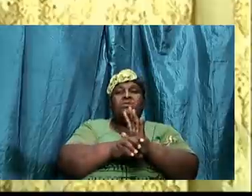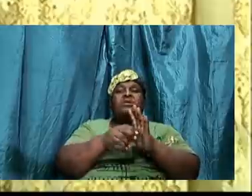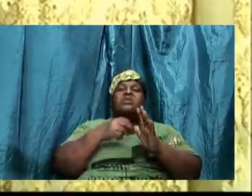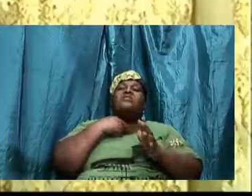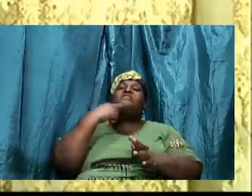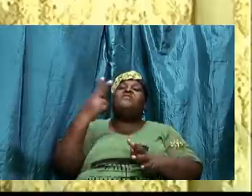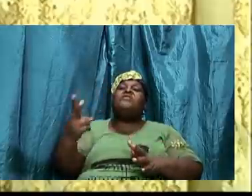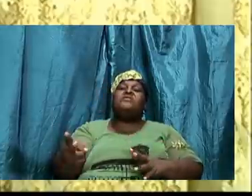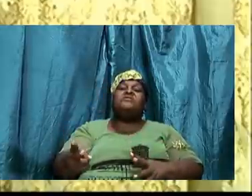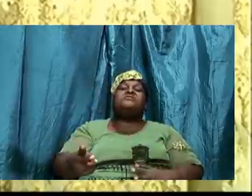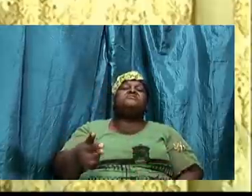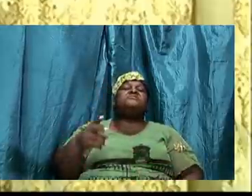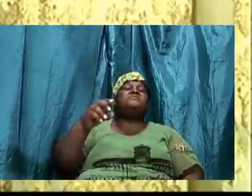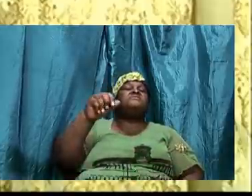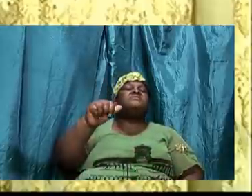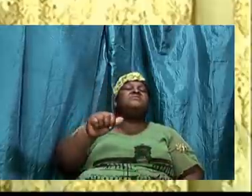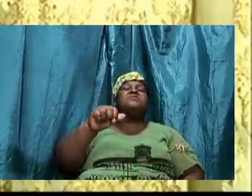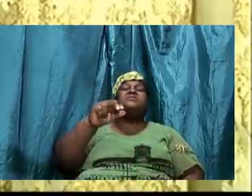archangel,